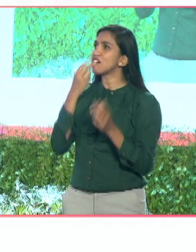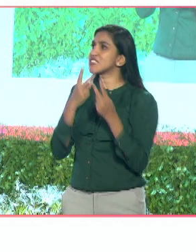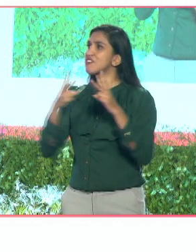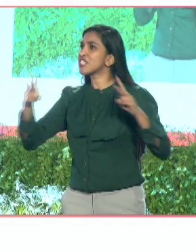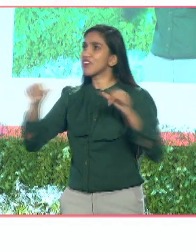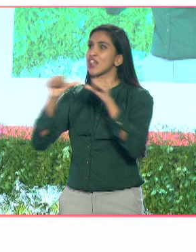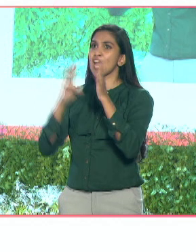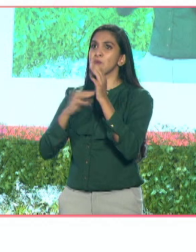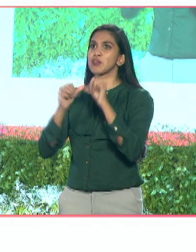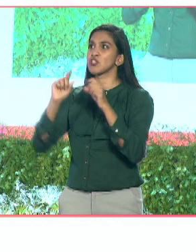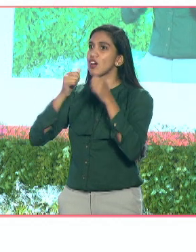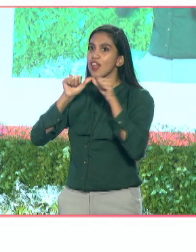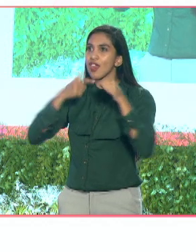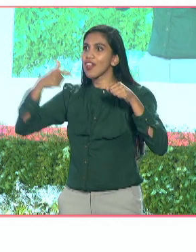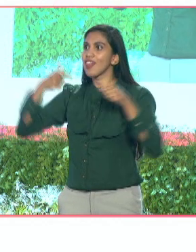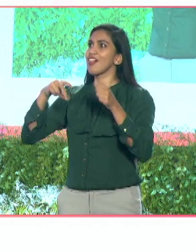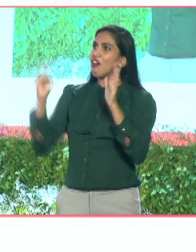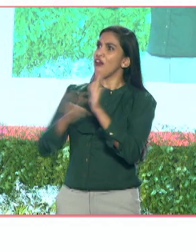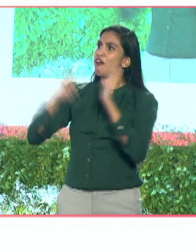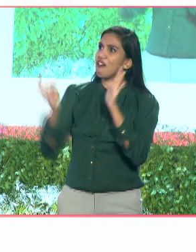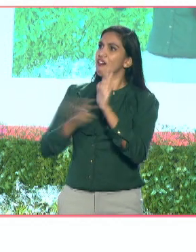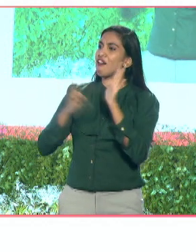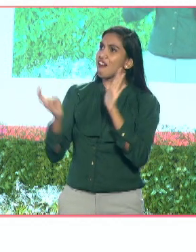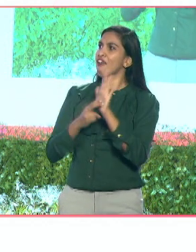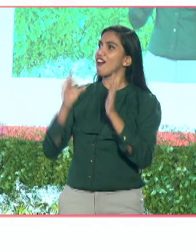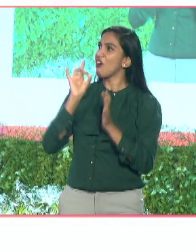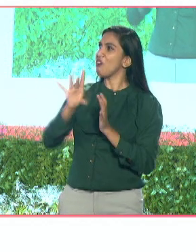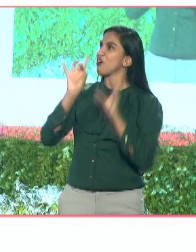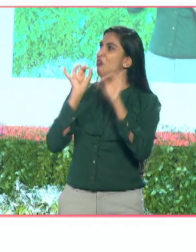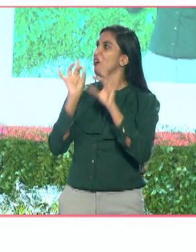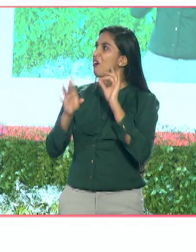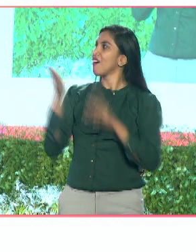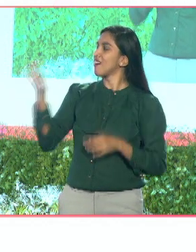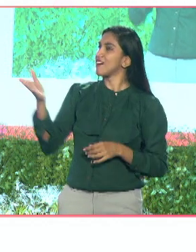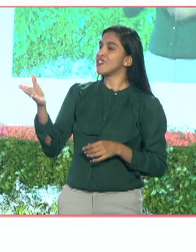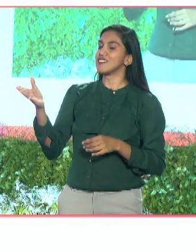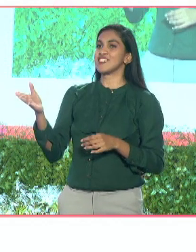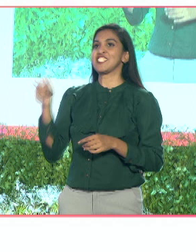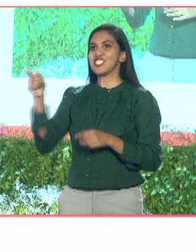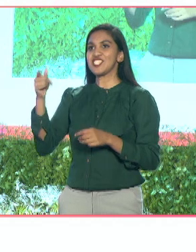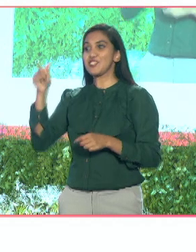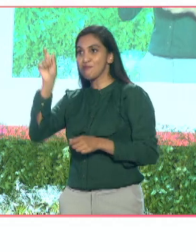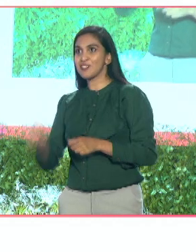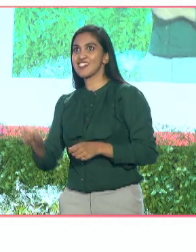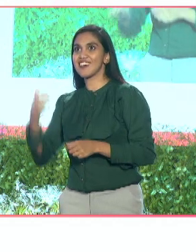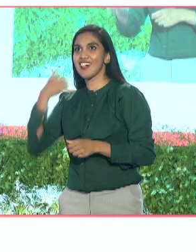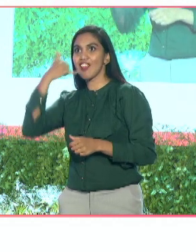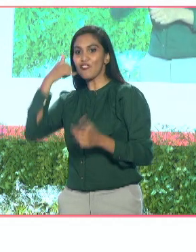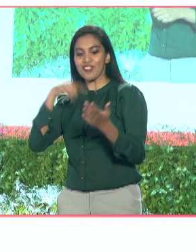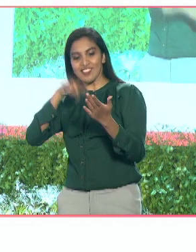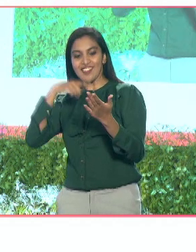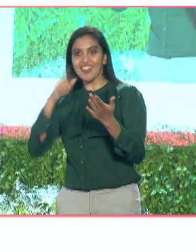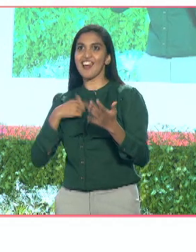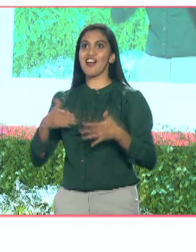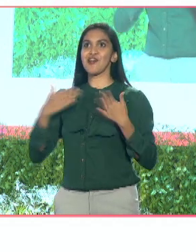Amazon day-to-day basis. I mean, these are all might be quite common for able-bodied people, but it's something that